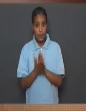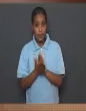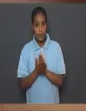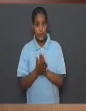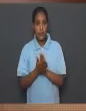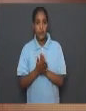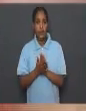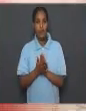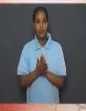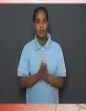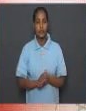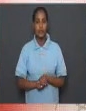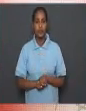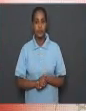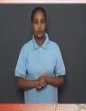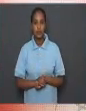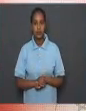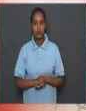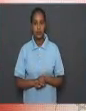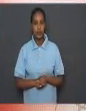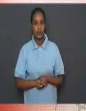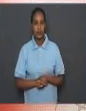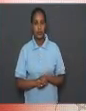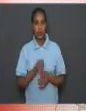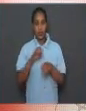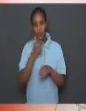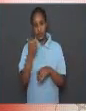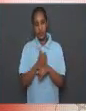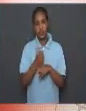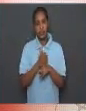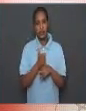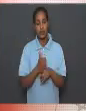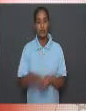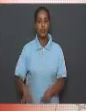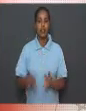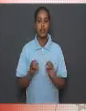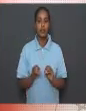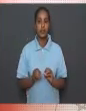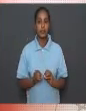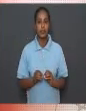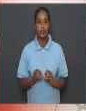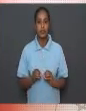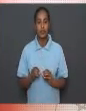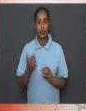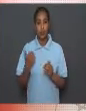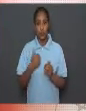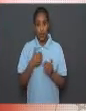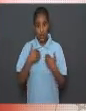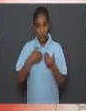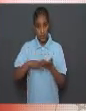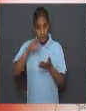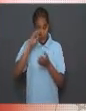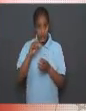a thermoset. It is time for another activity, students. We have learned